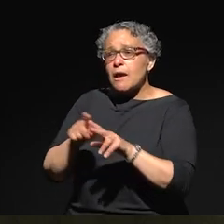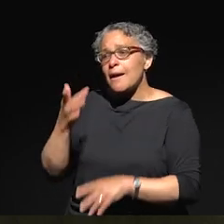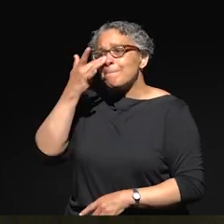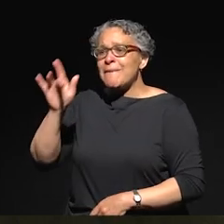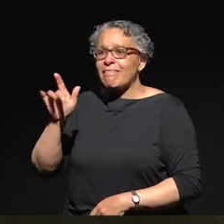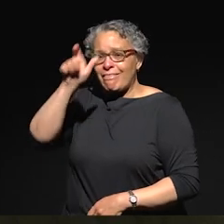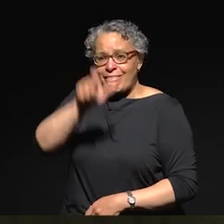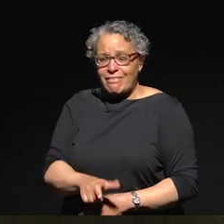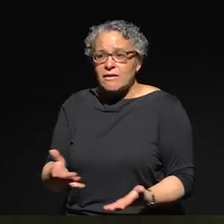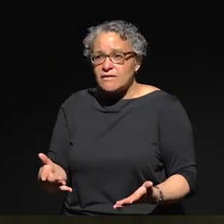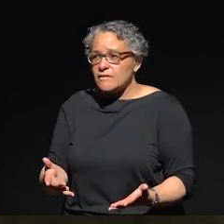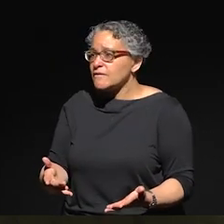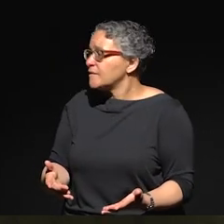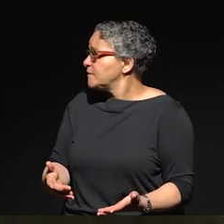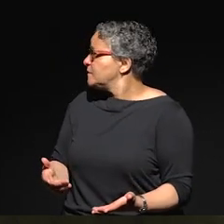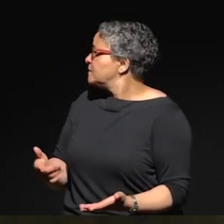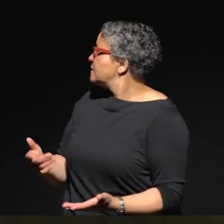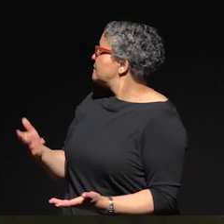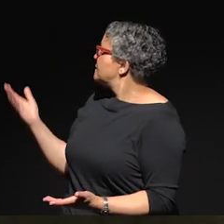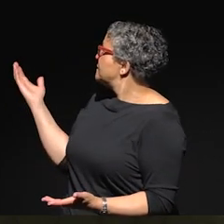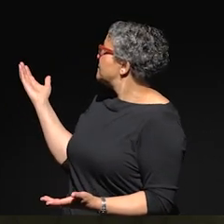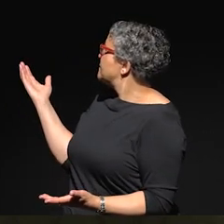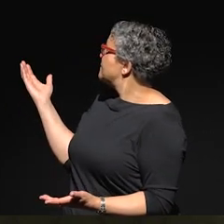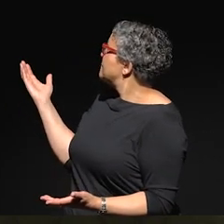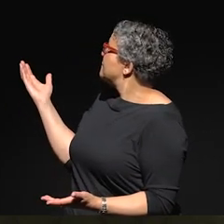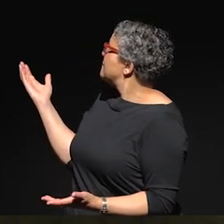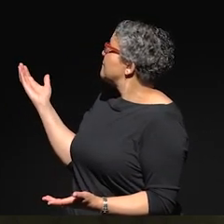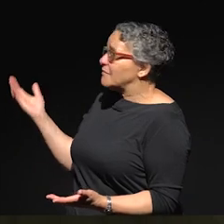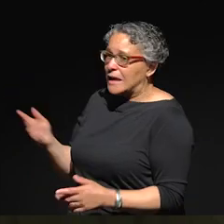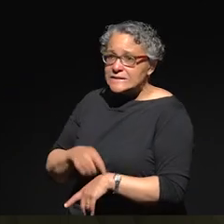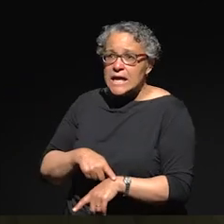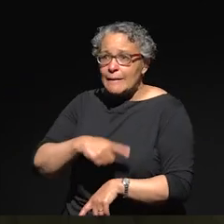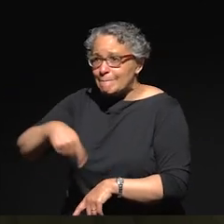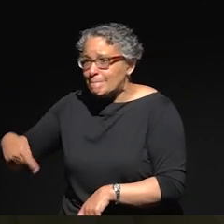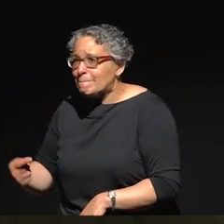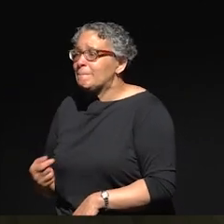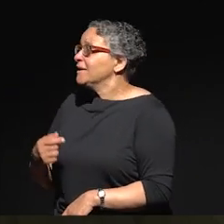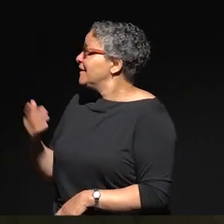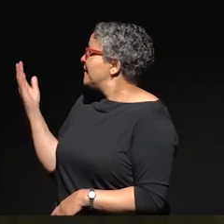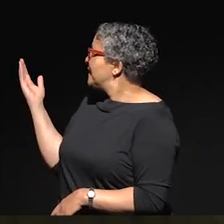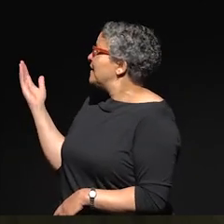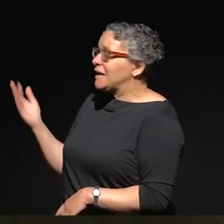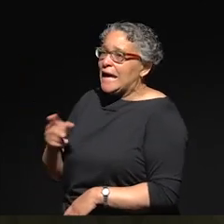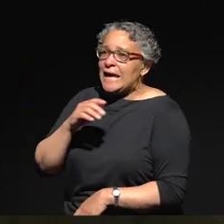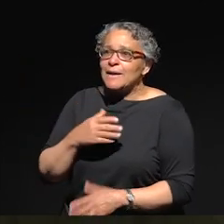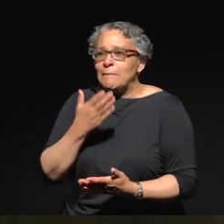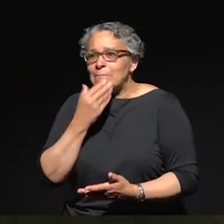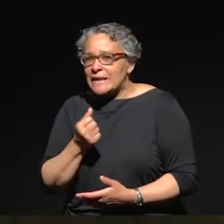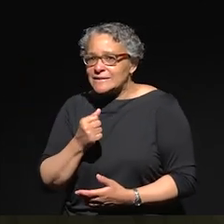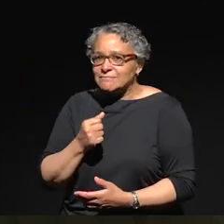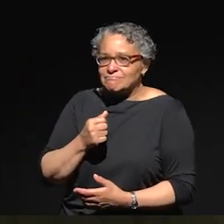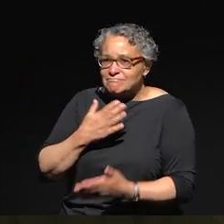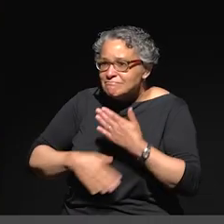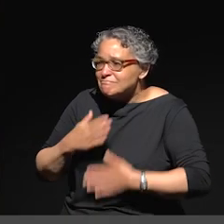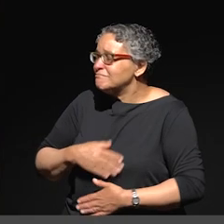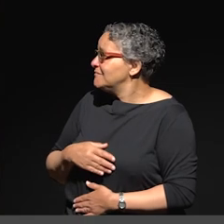death. And there's a picture, yeah, so I'm running out of time here, but like, if you will indulge me. This is his last